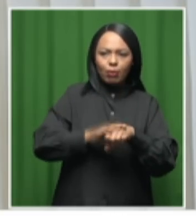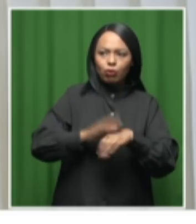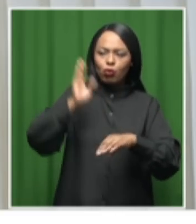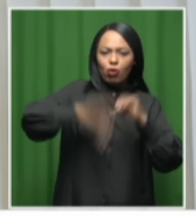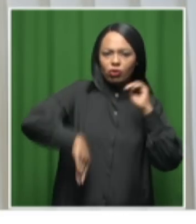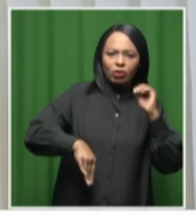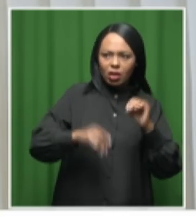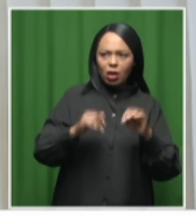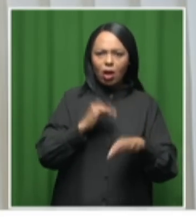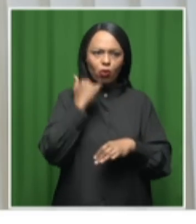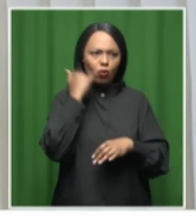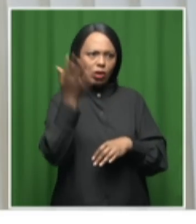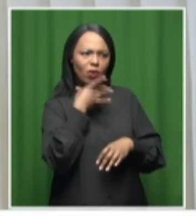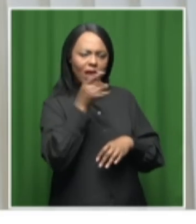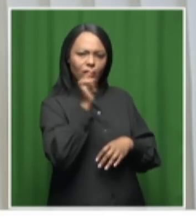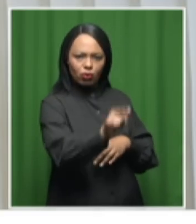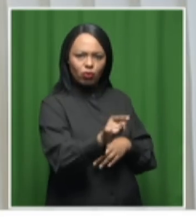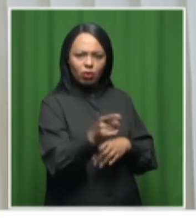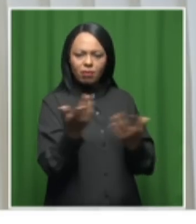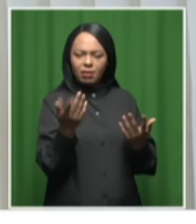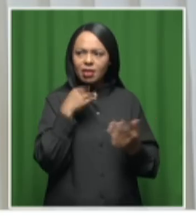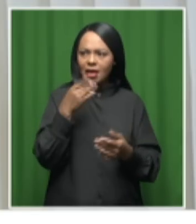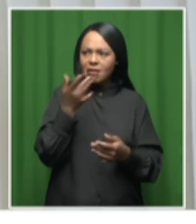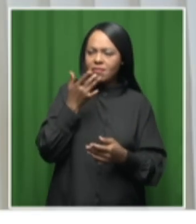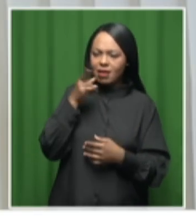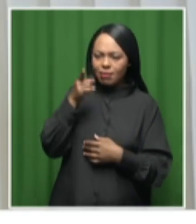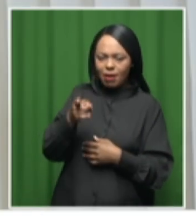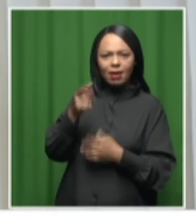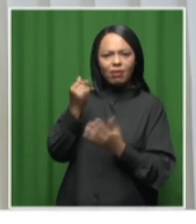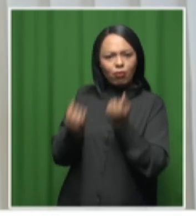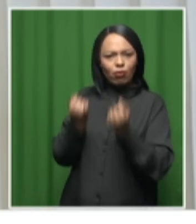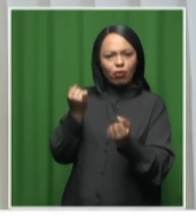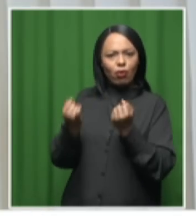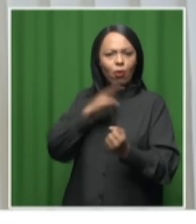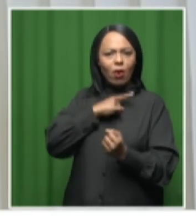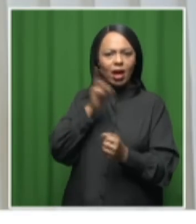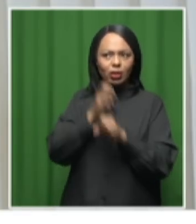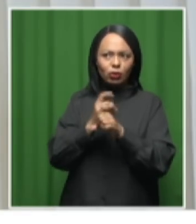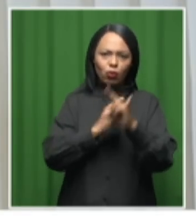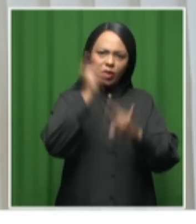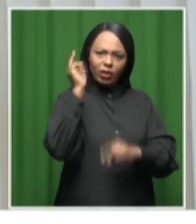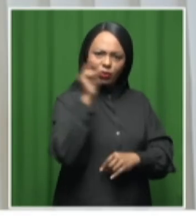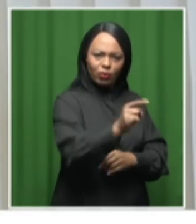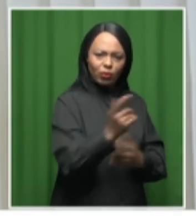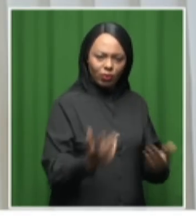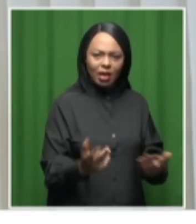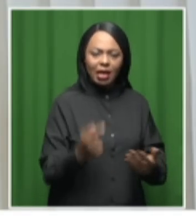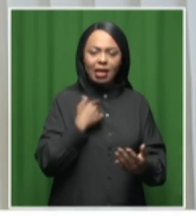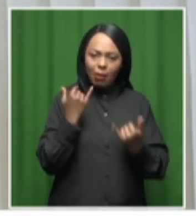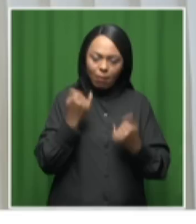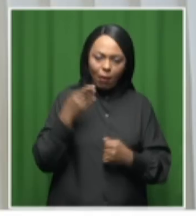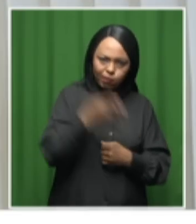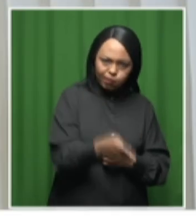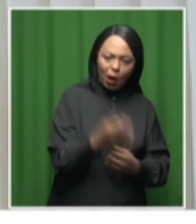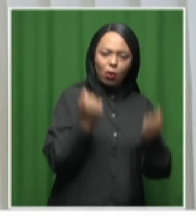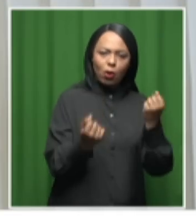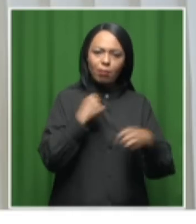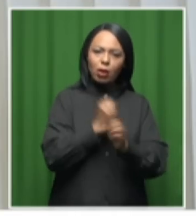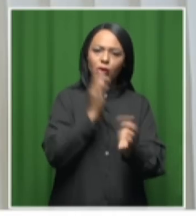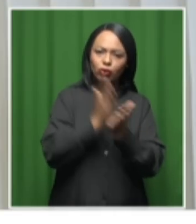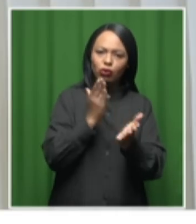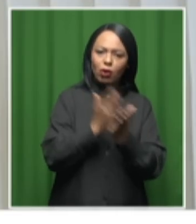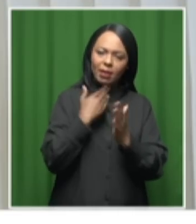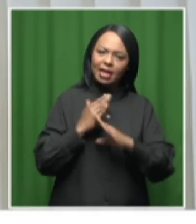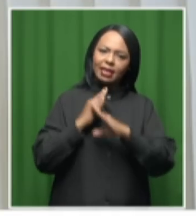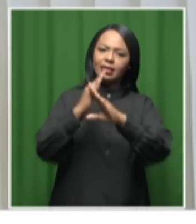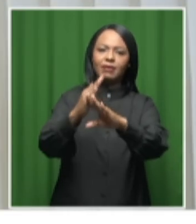like you. Obviously, I'm going to be biased against you because I need to win. But at the end of the day, I'm ready to place in this particular court to make sure that I'm able to defend